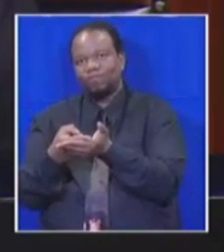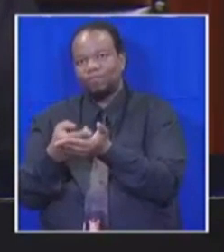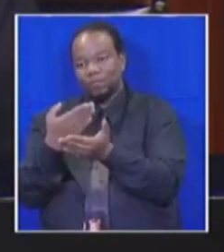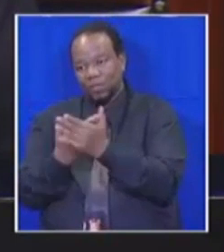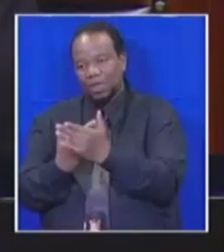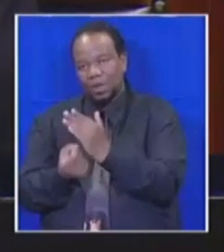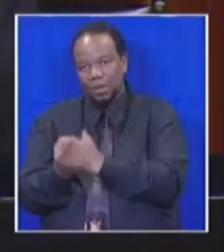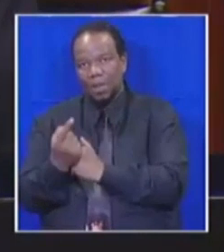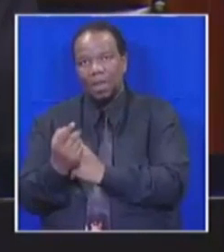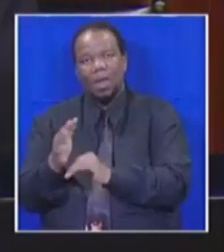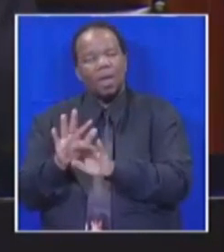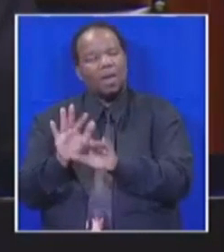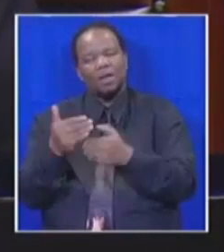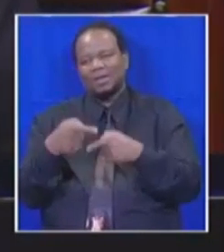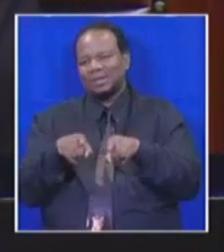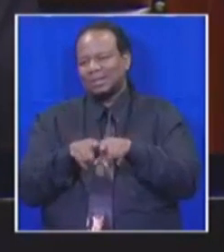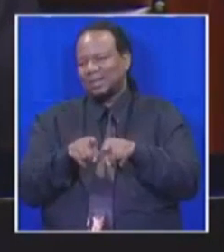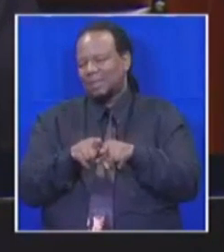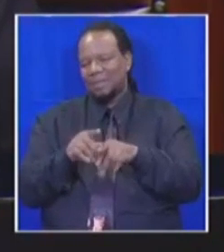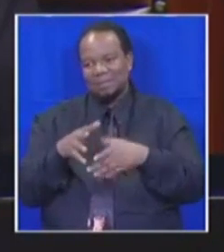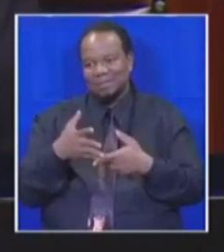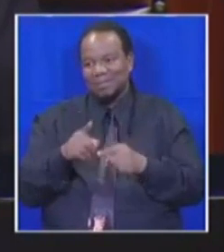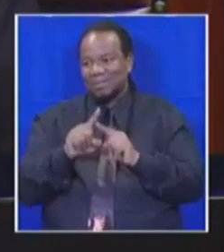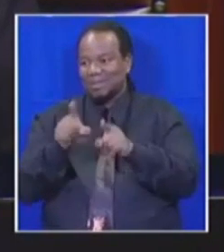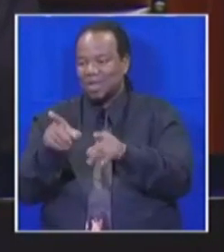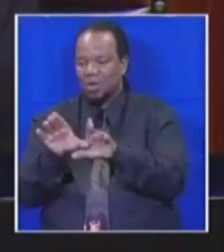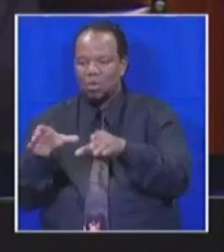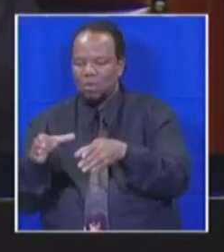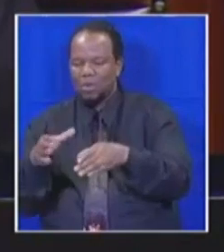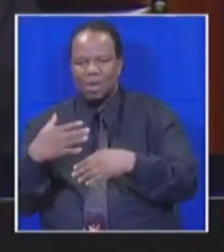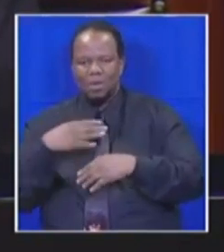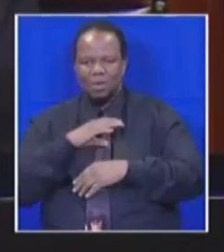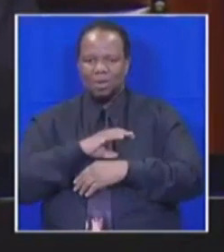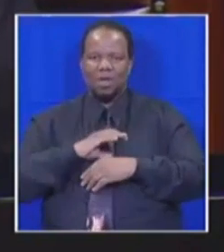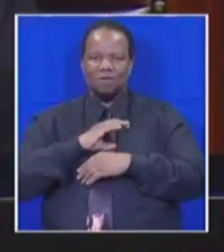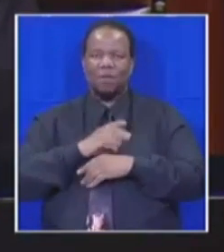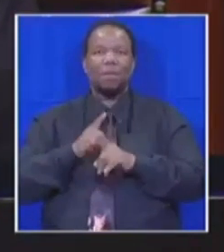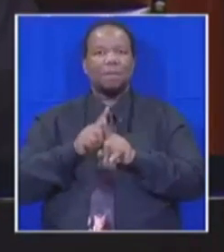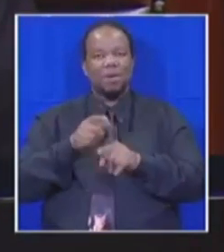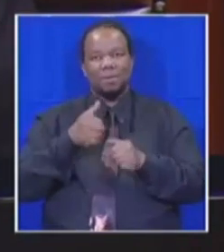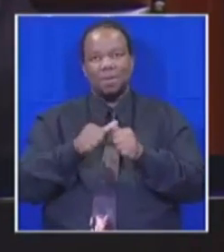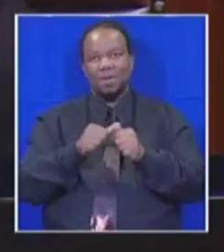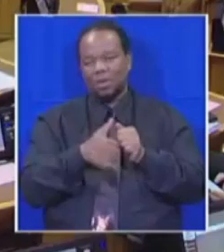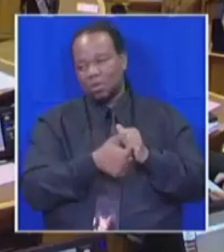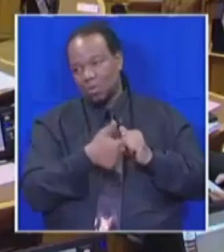also not very comfortable with that, but we have to go back and understand all of.